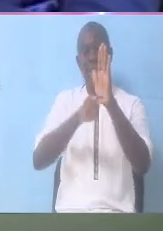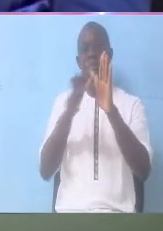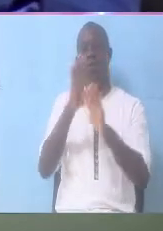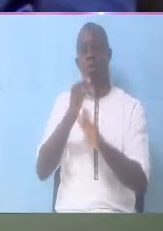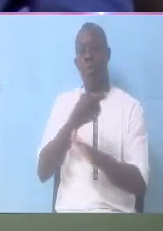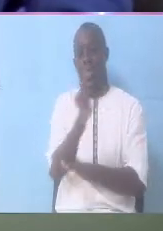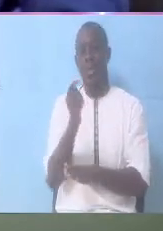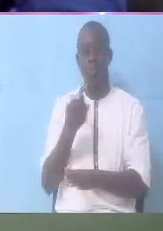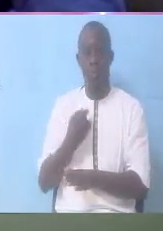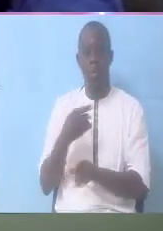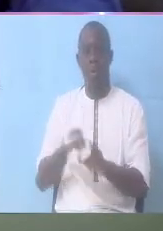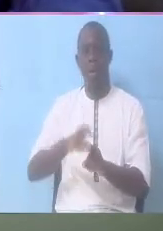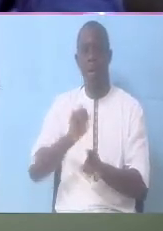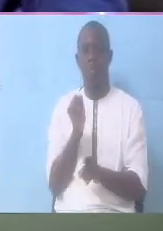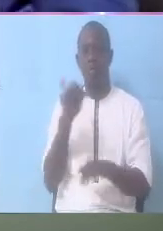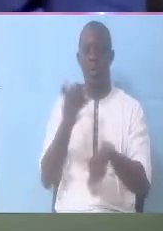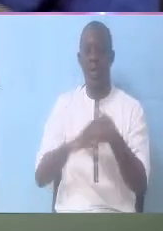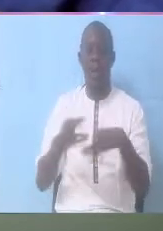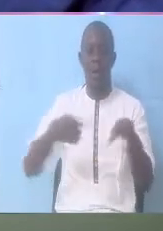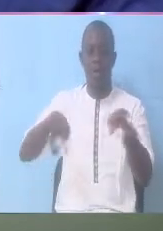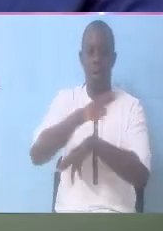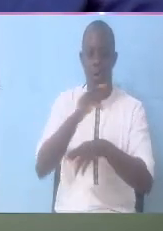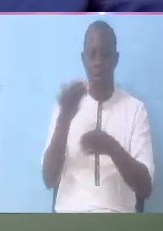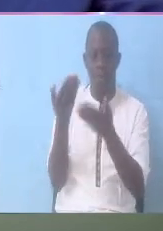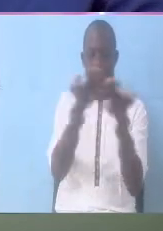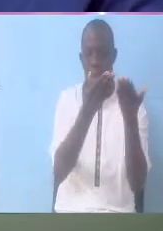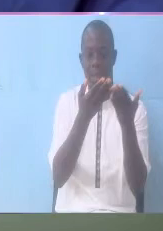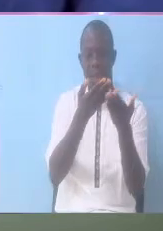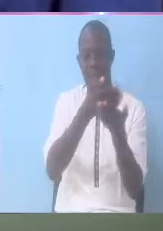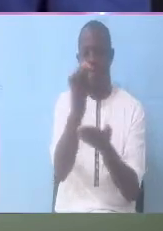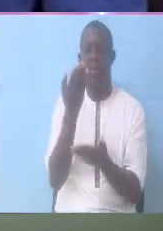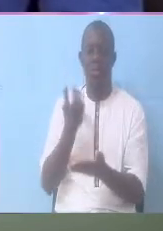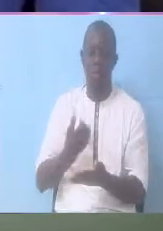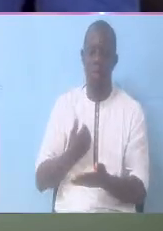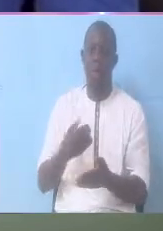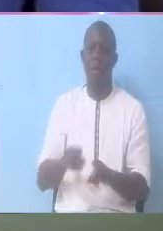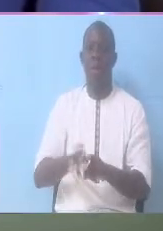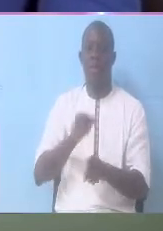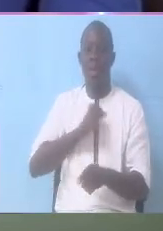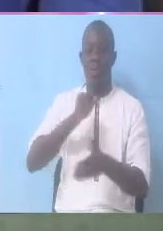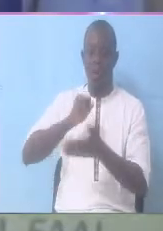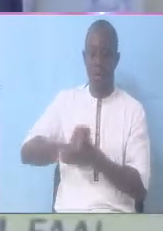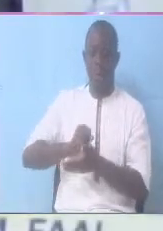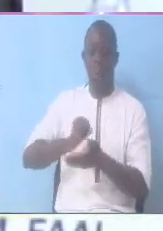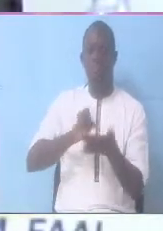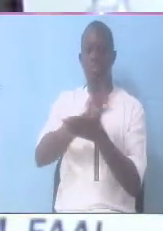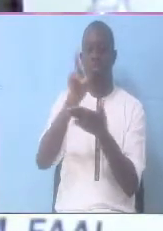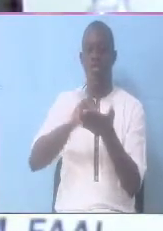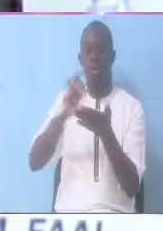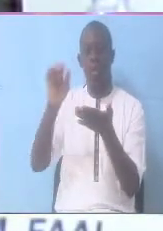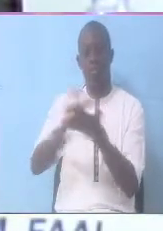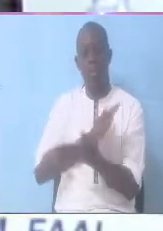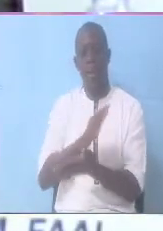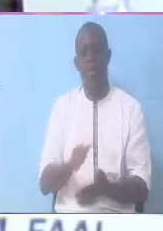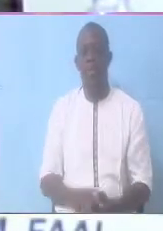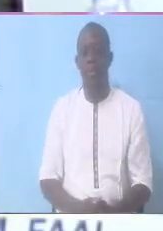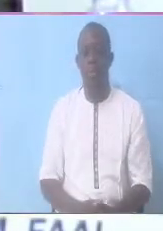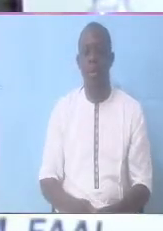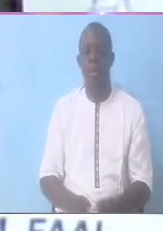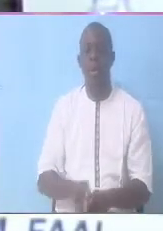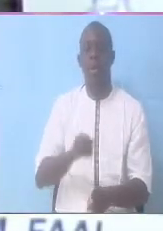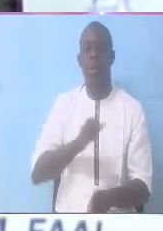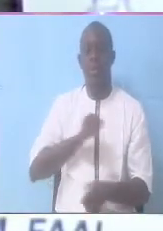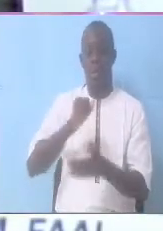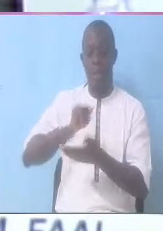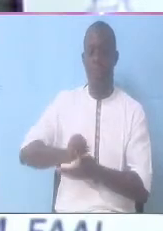and refused to give it back to them. So he kept the document. And he kept